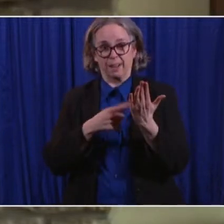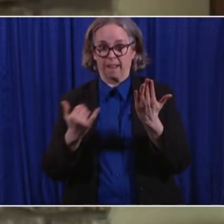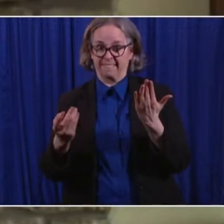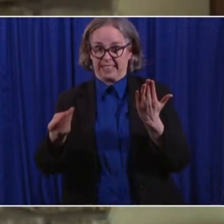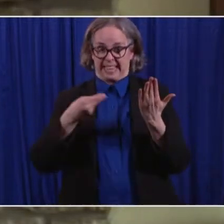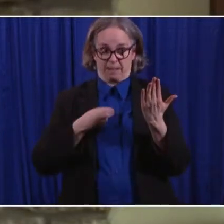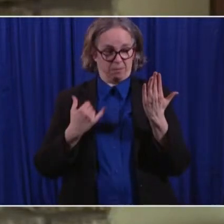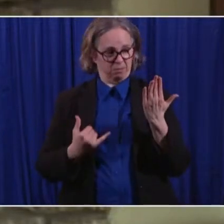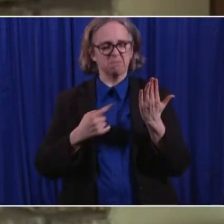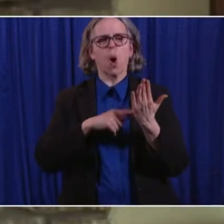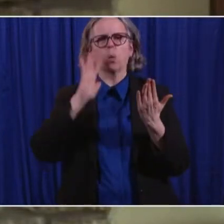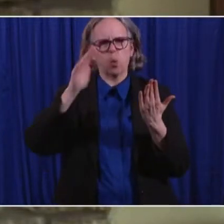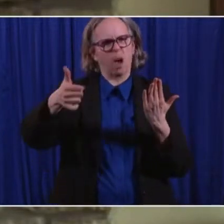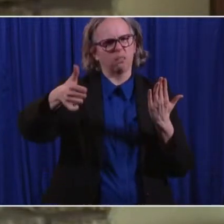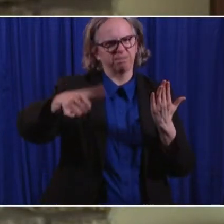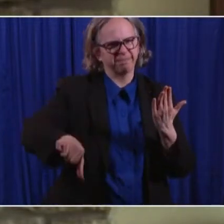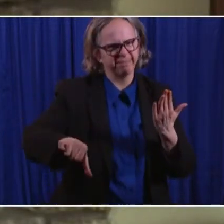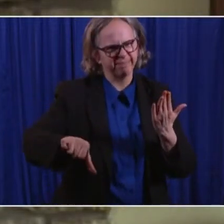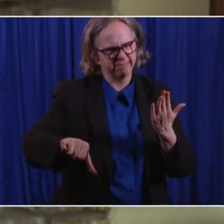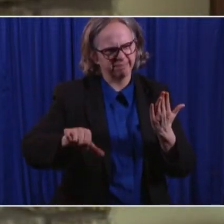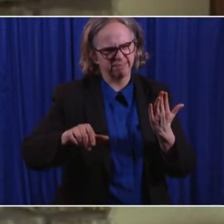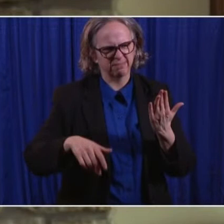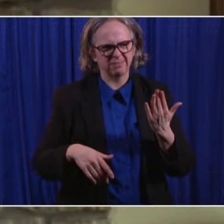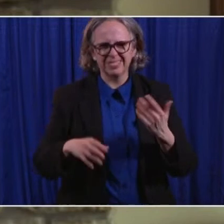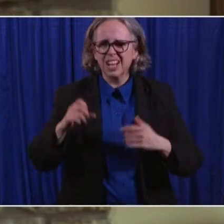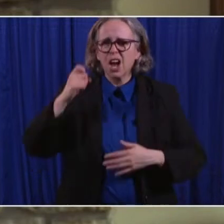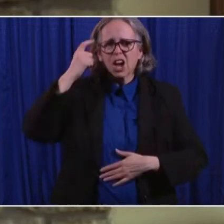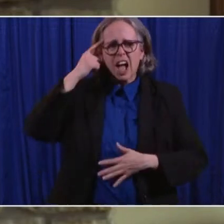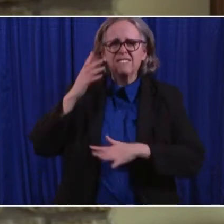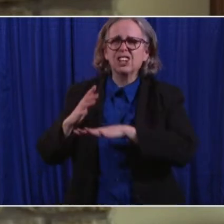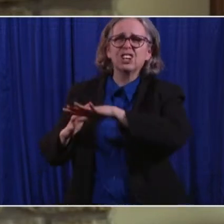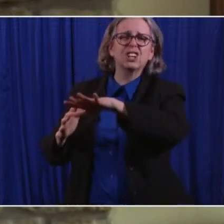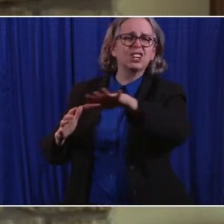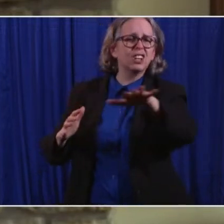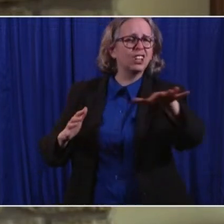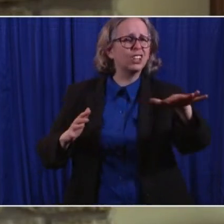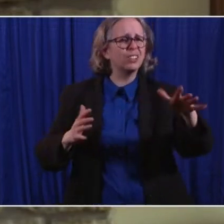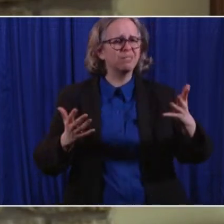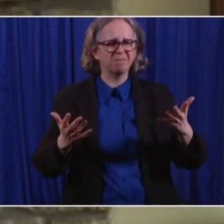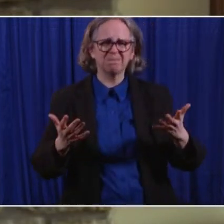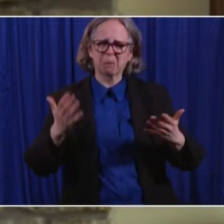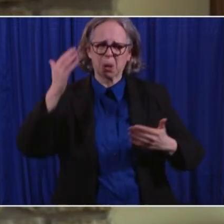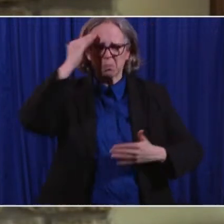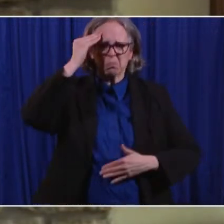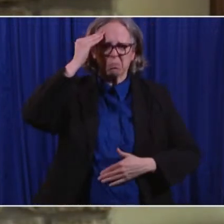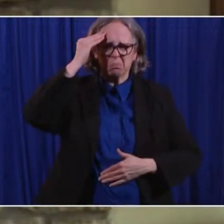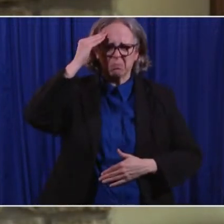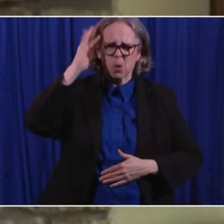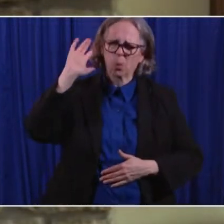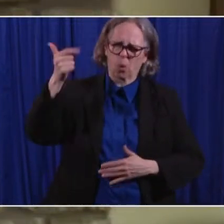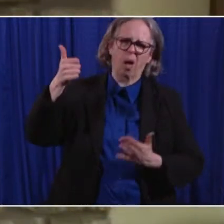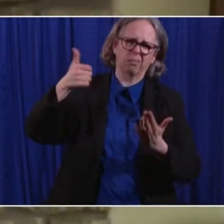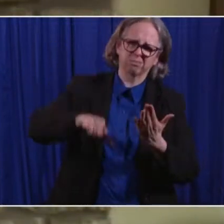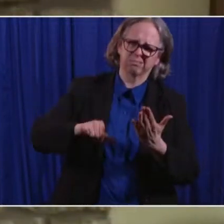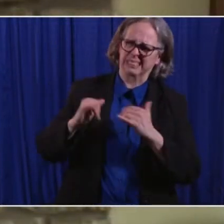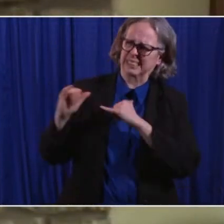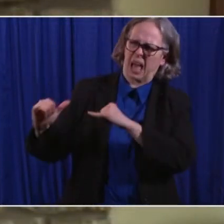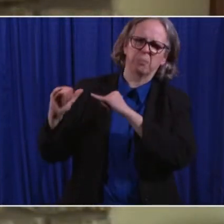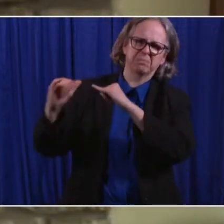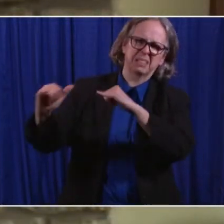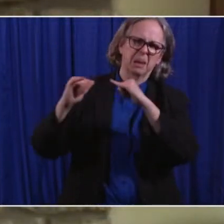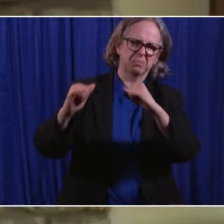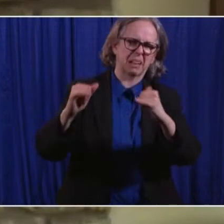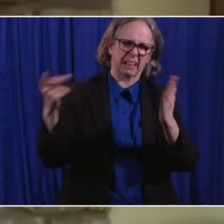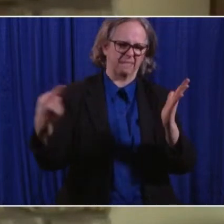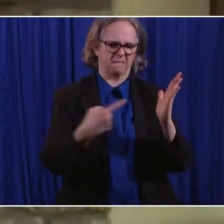of in Ohio who would have not vetoed this bill. And